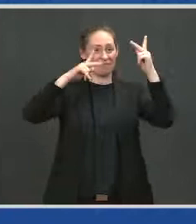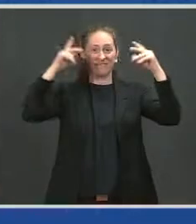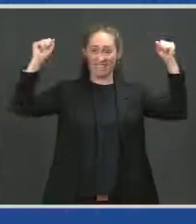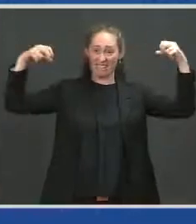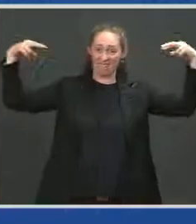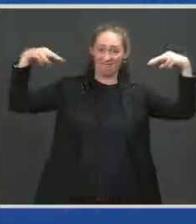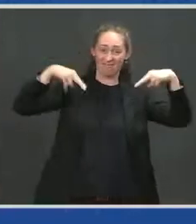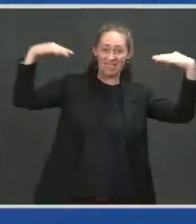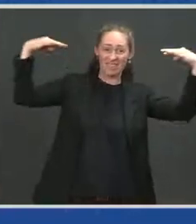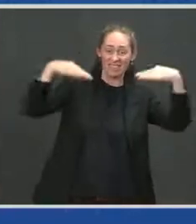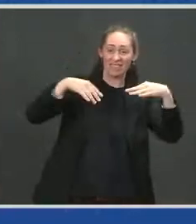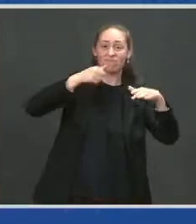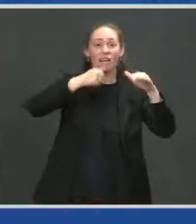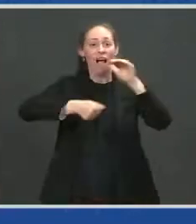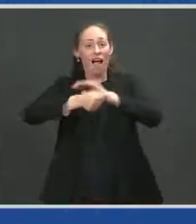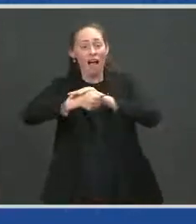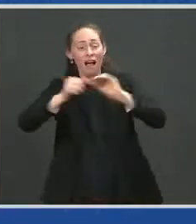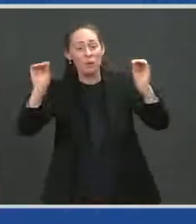world to see.